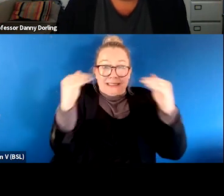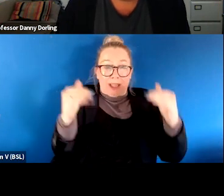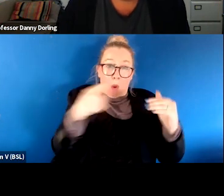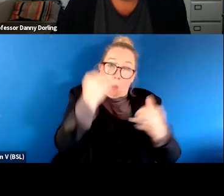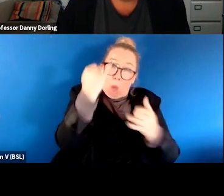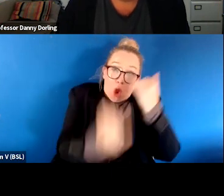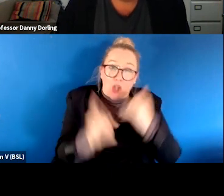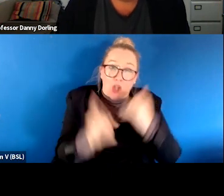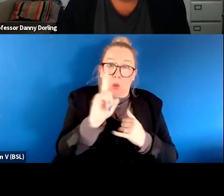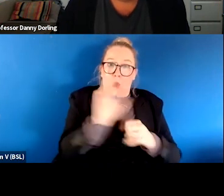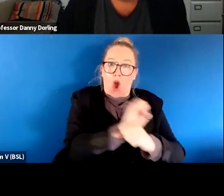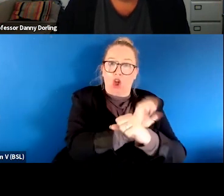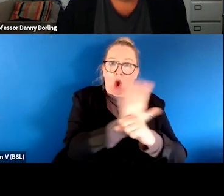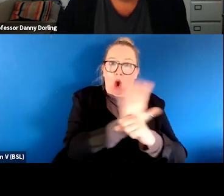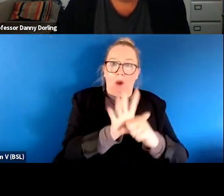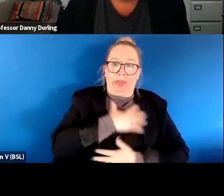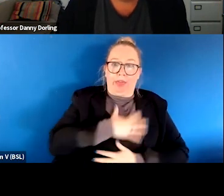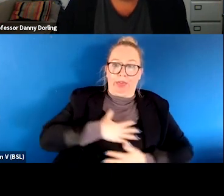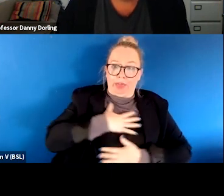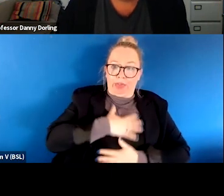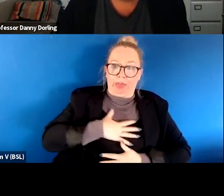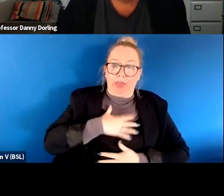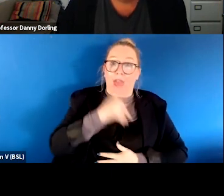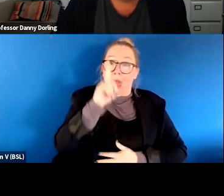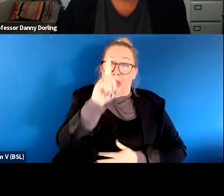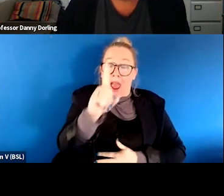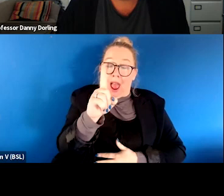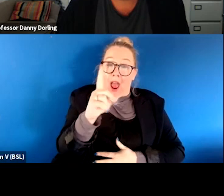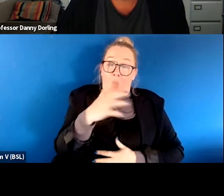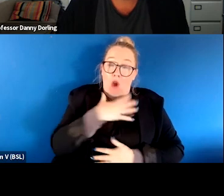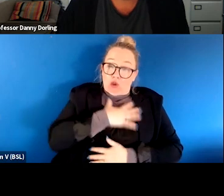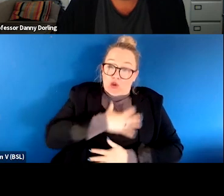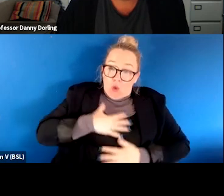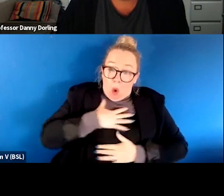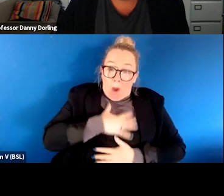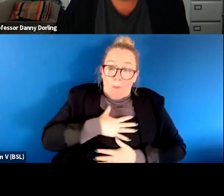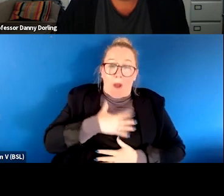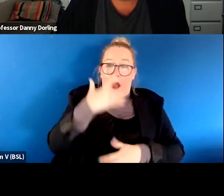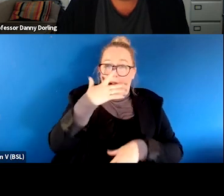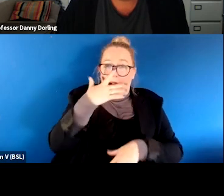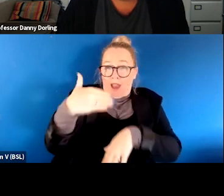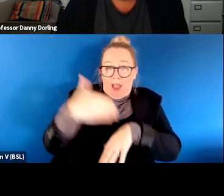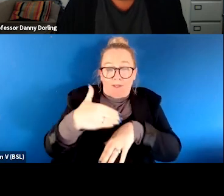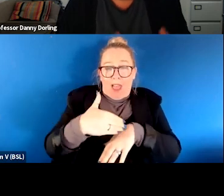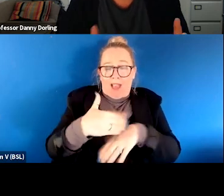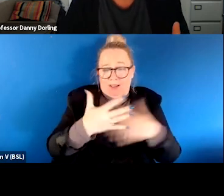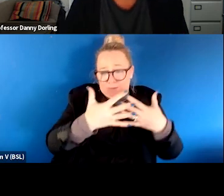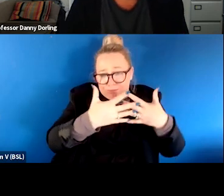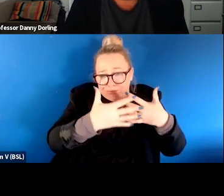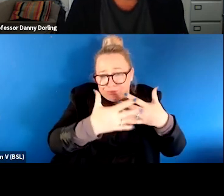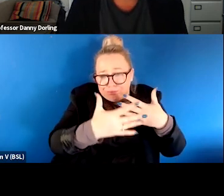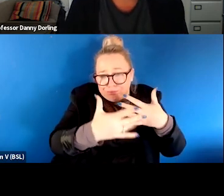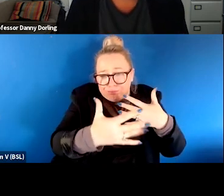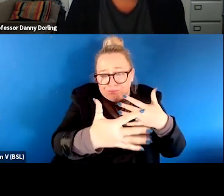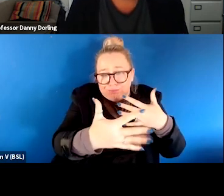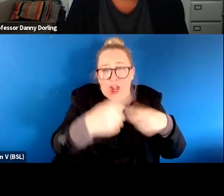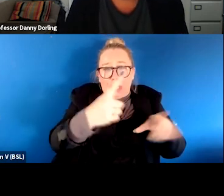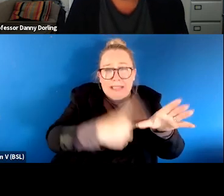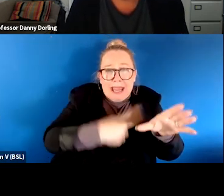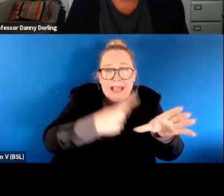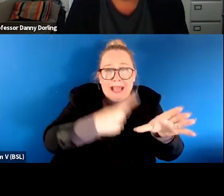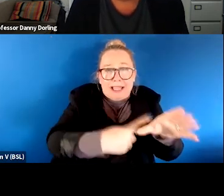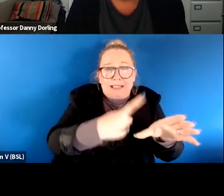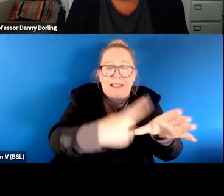And he carried on. And when there is mass trauma, it affects communities for many years to come. And so this is